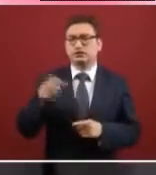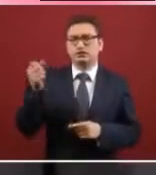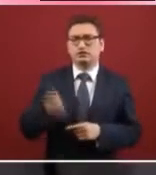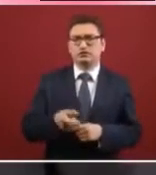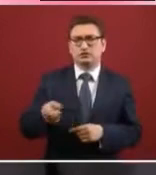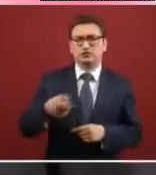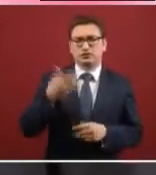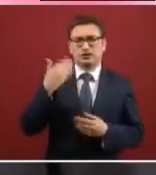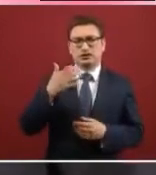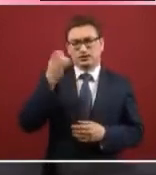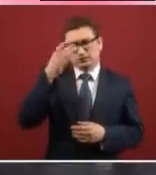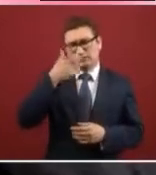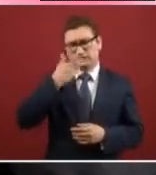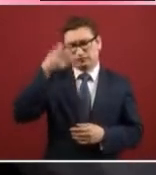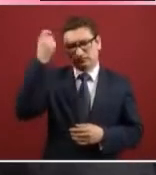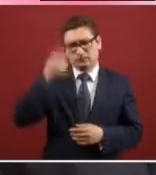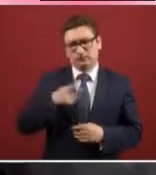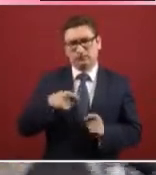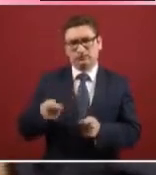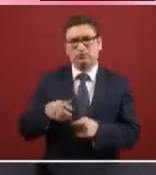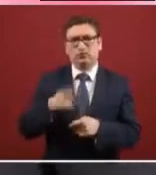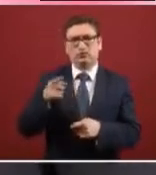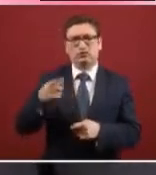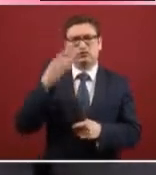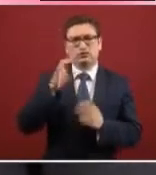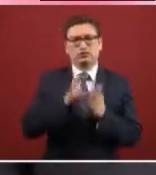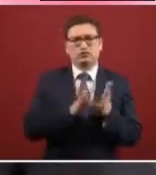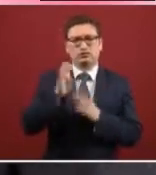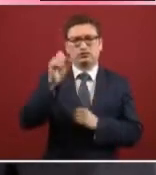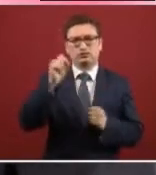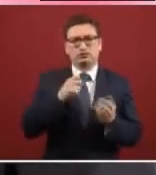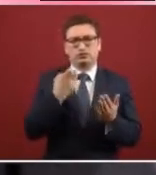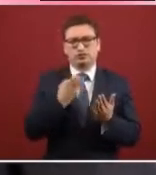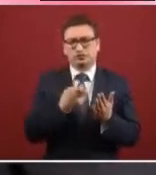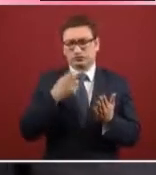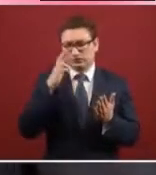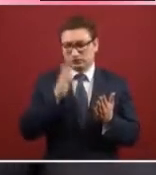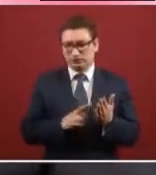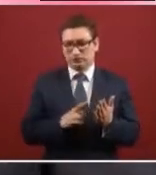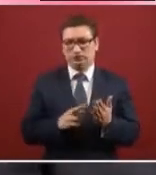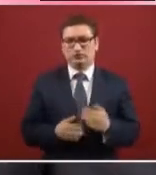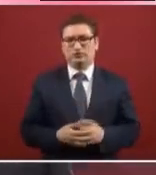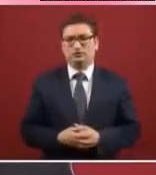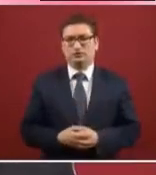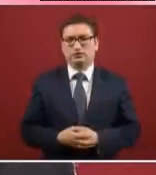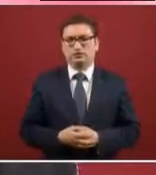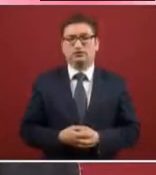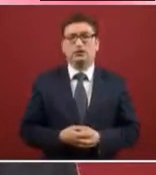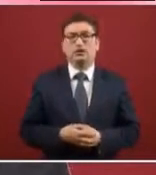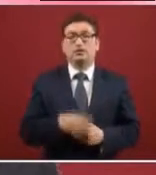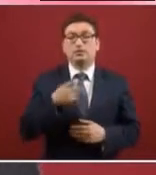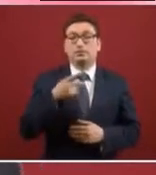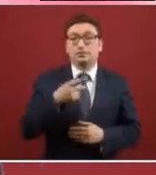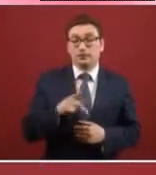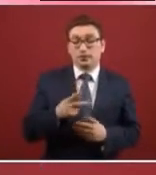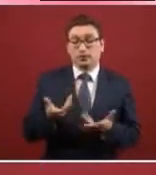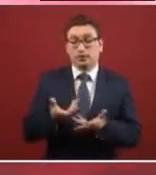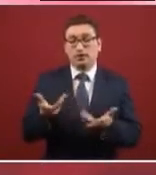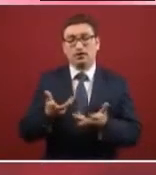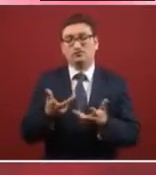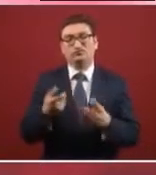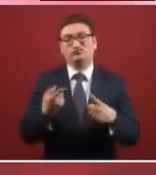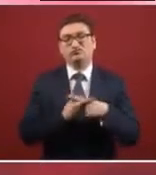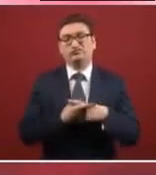their posts. Porque se respetaba la constitución, because they respected en la forma the constitution, y se violaba el fondo. But on and